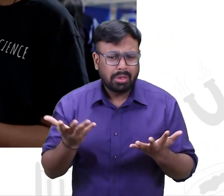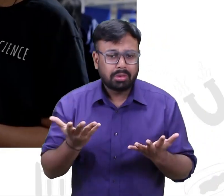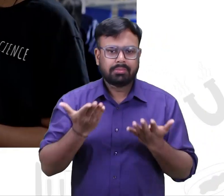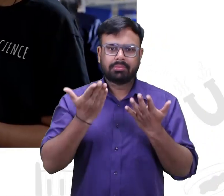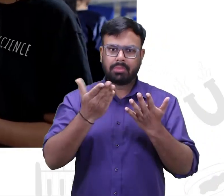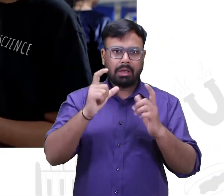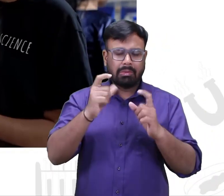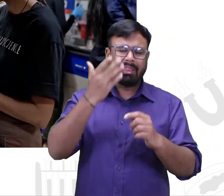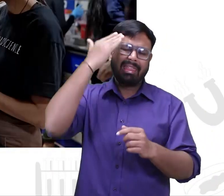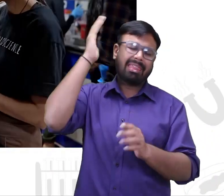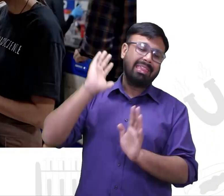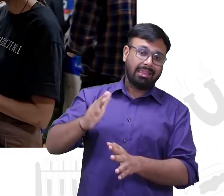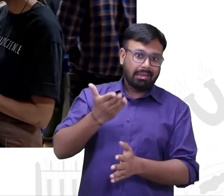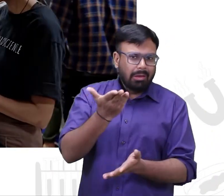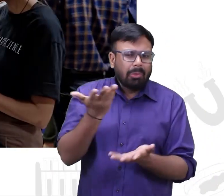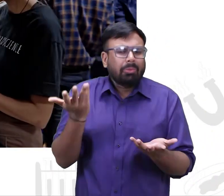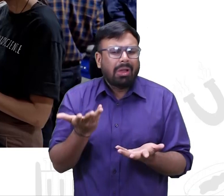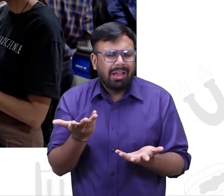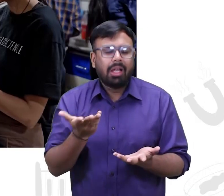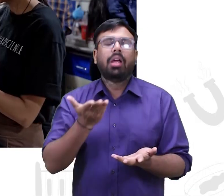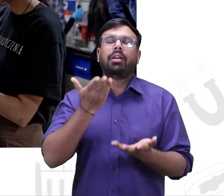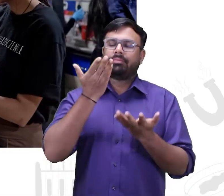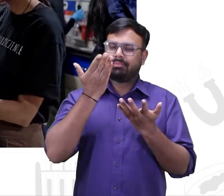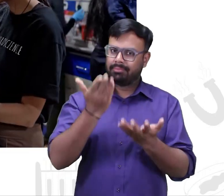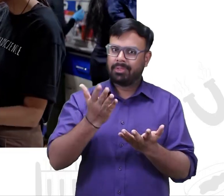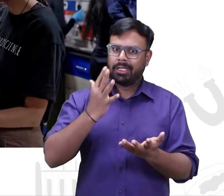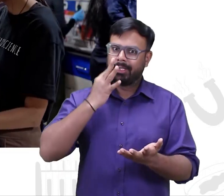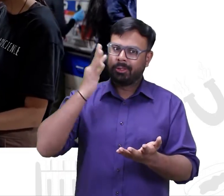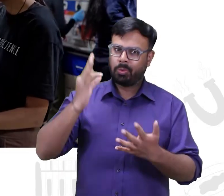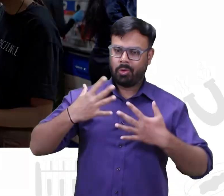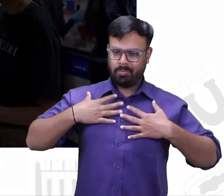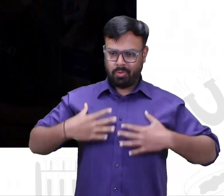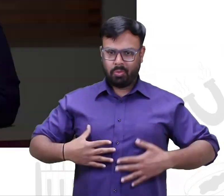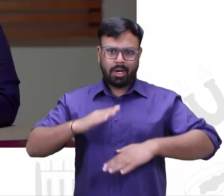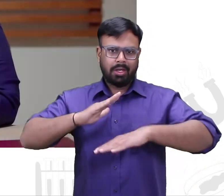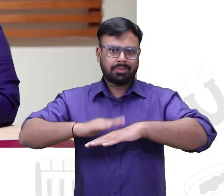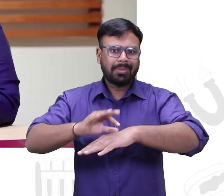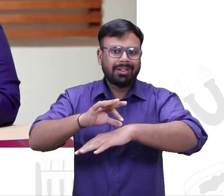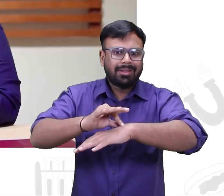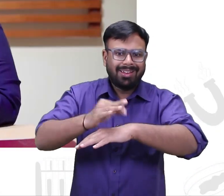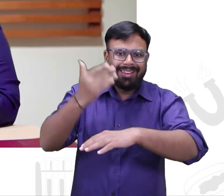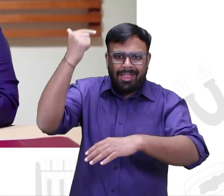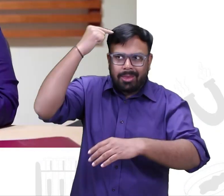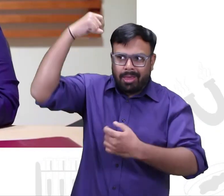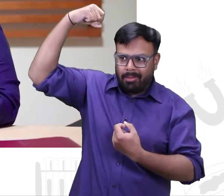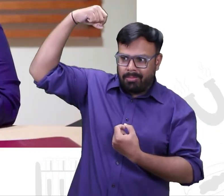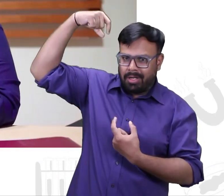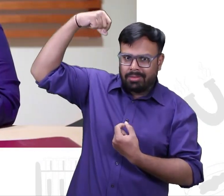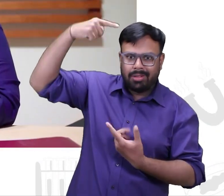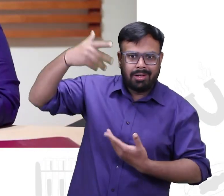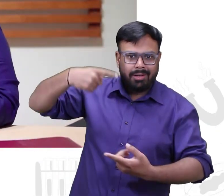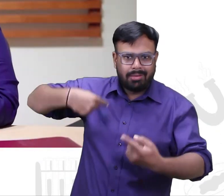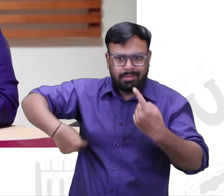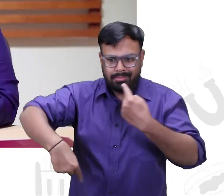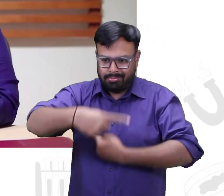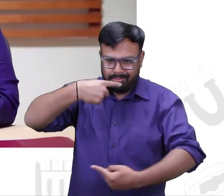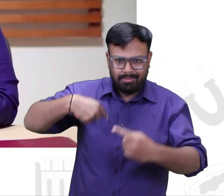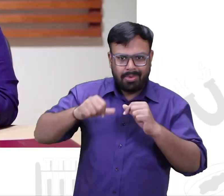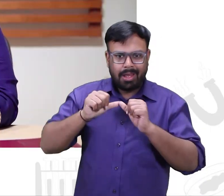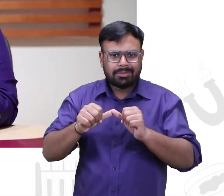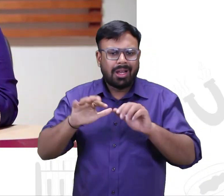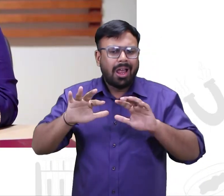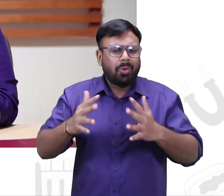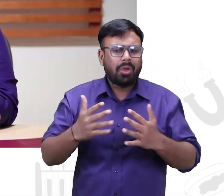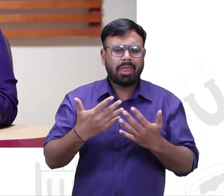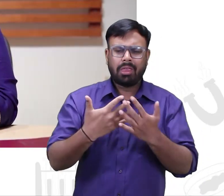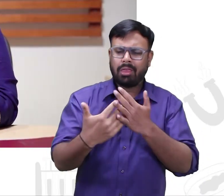care? The linchpin to our human experience is our ability to sense and respond to stimulus. Pretty